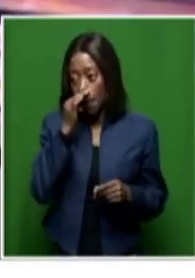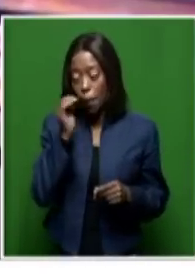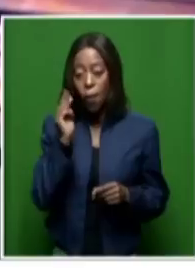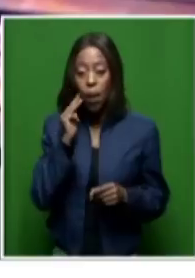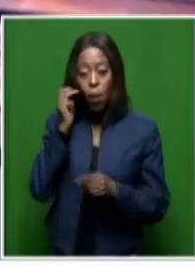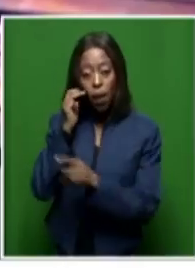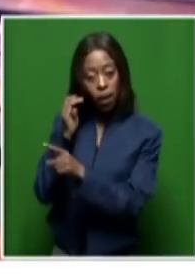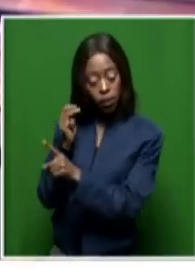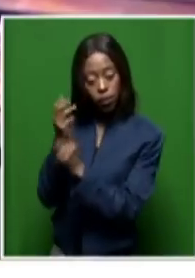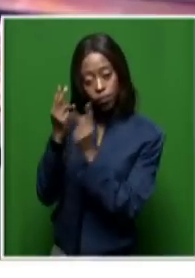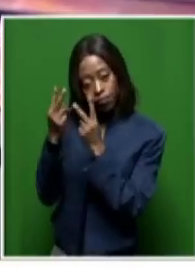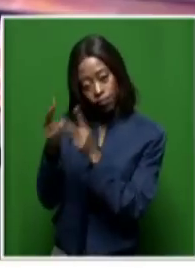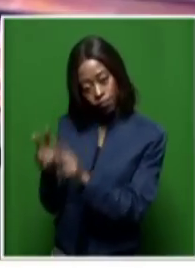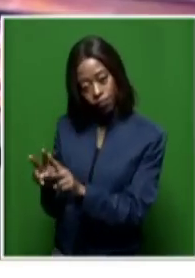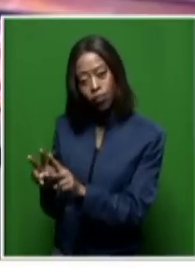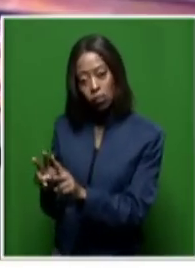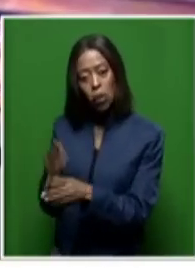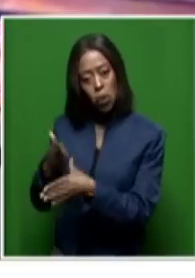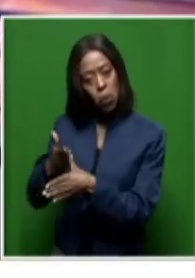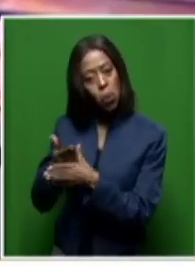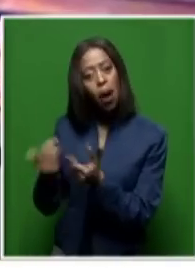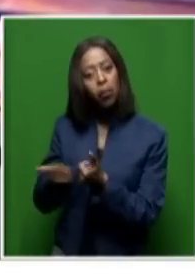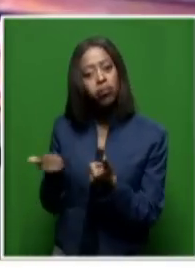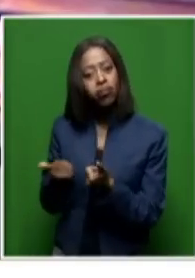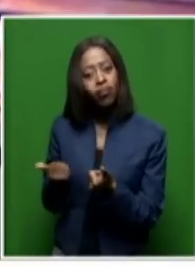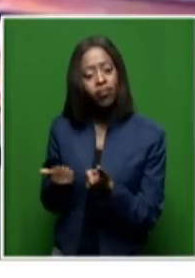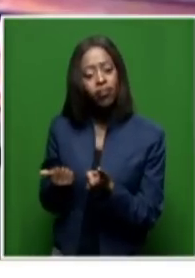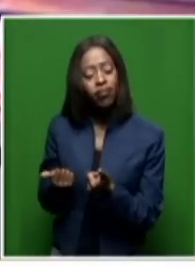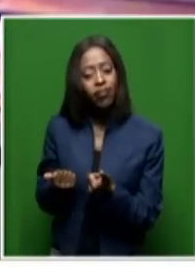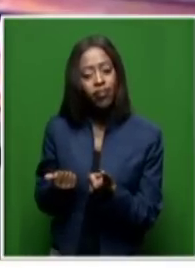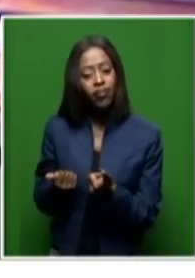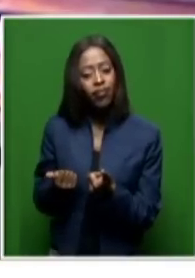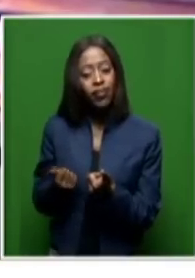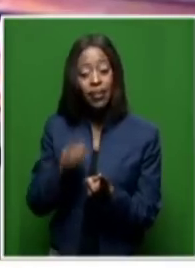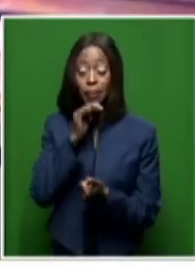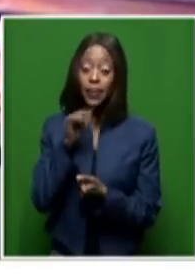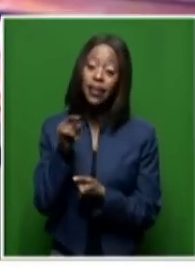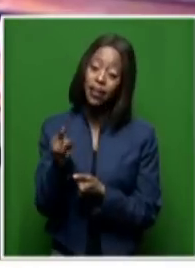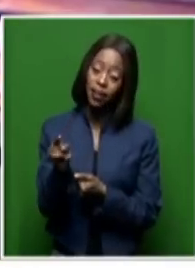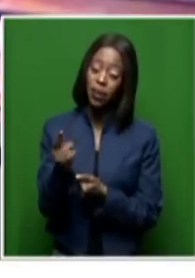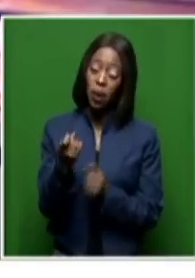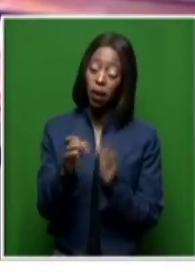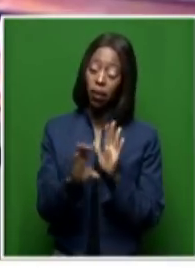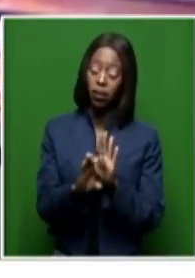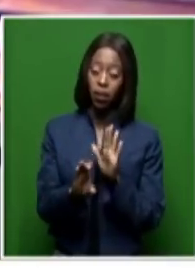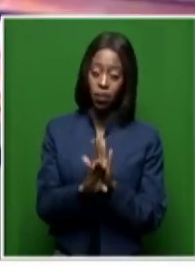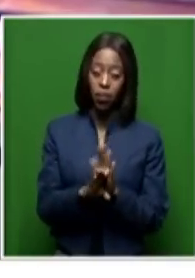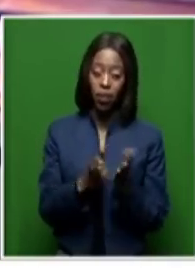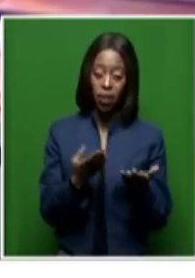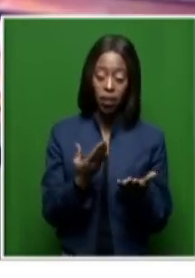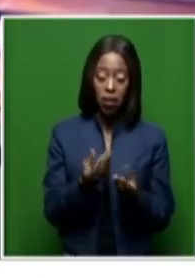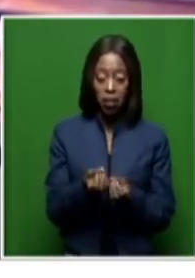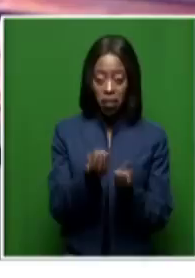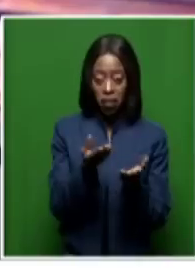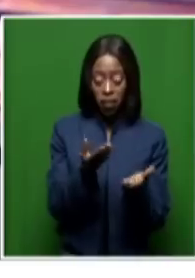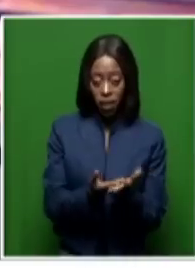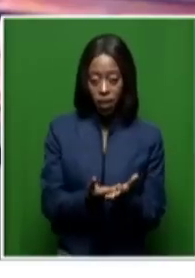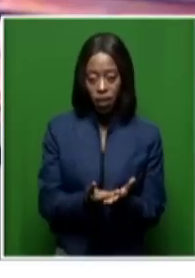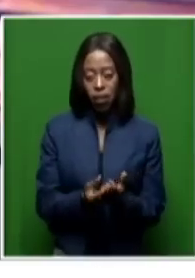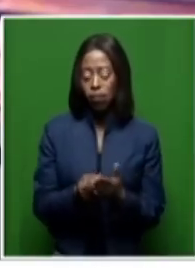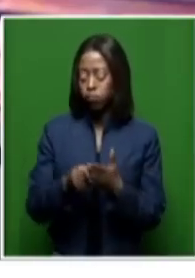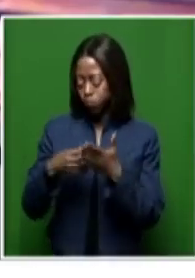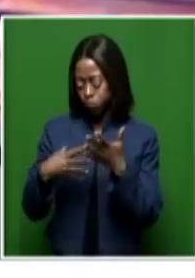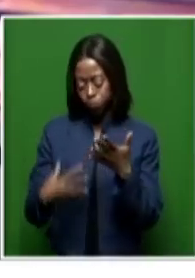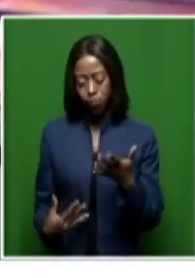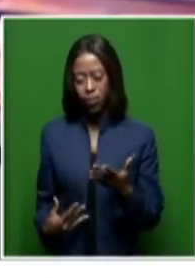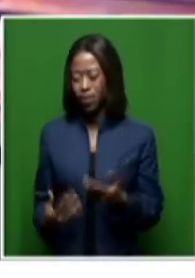Mabopane. Mabopane is back on track. And that is one example I can give you. I can mention others.